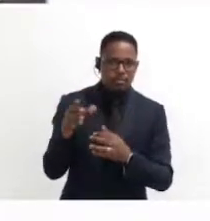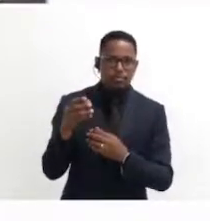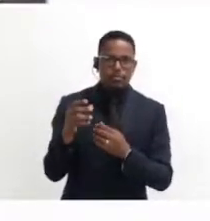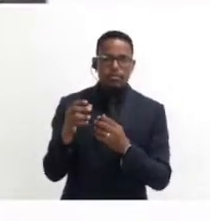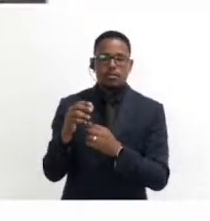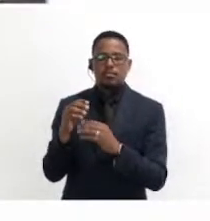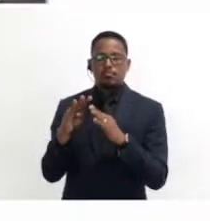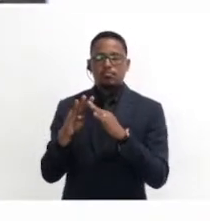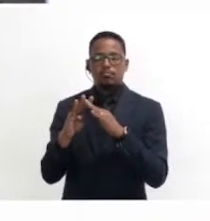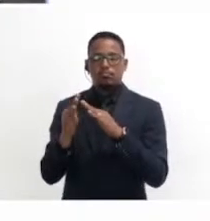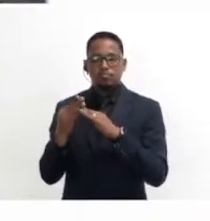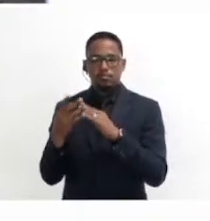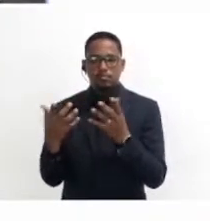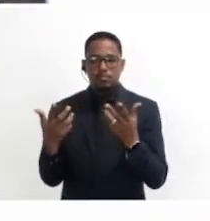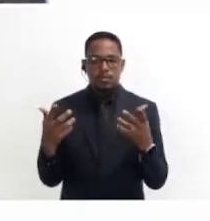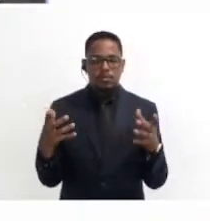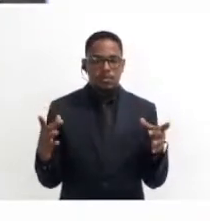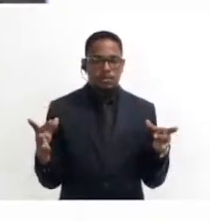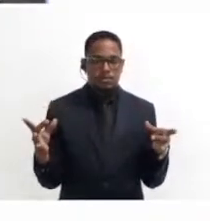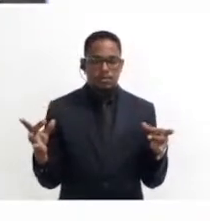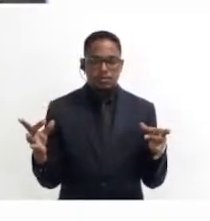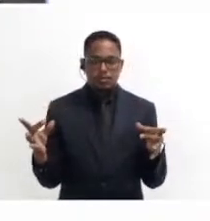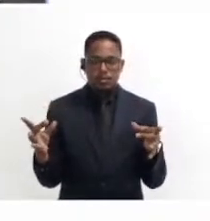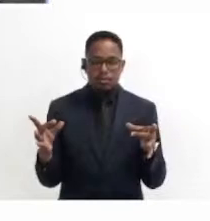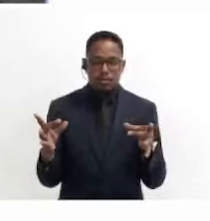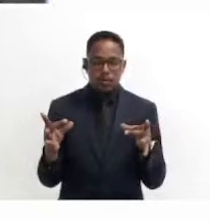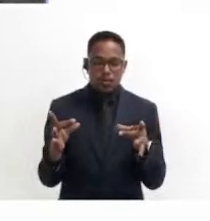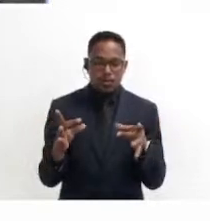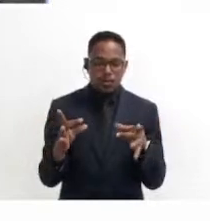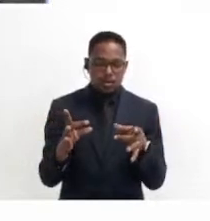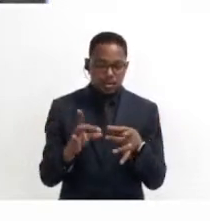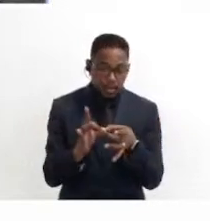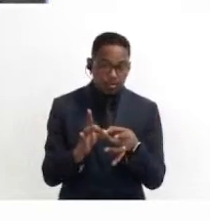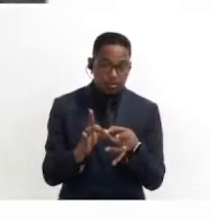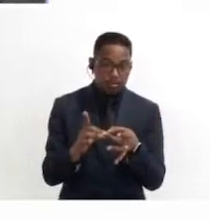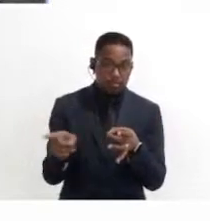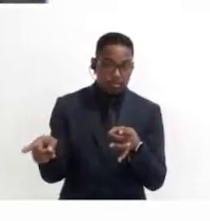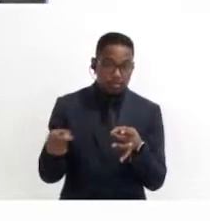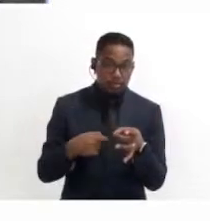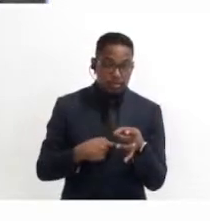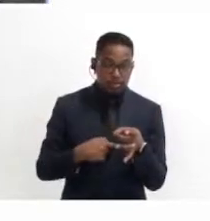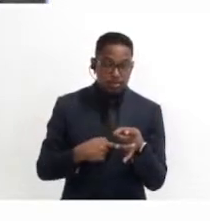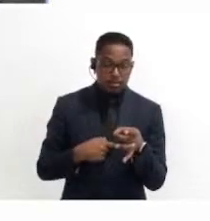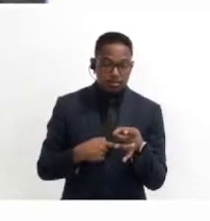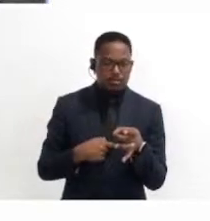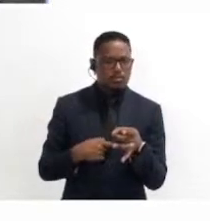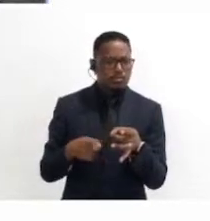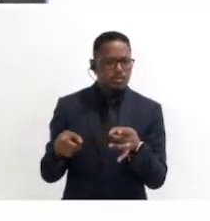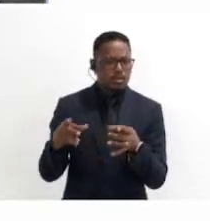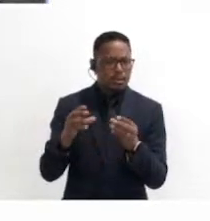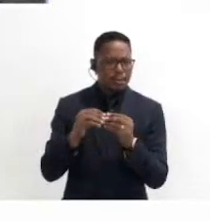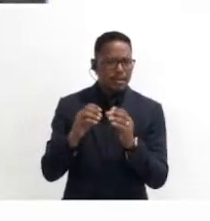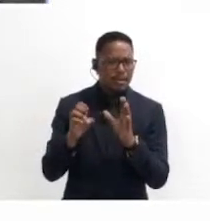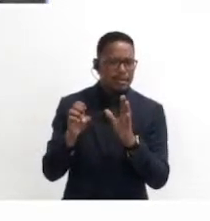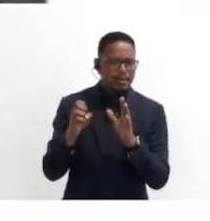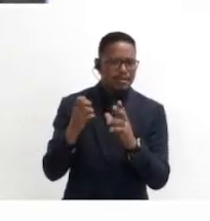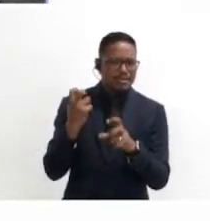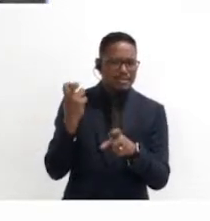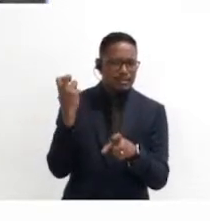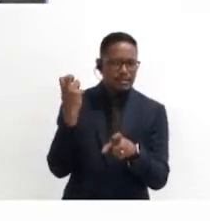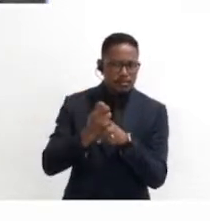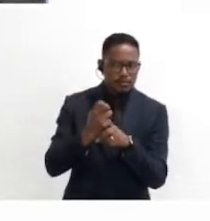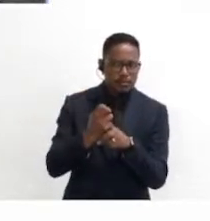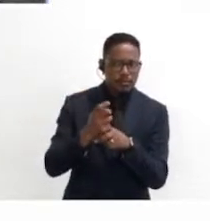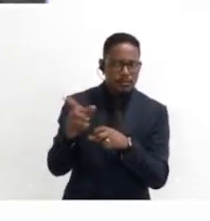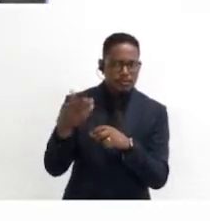of more complex lead frame. Not very much used because it is a